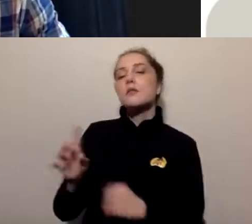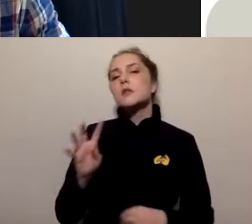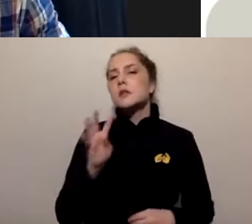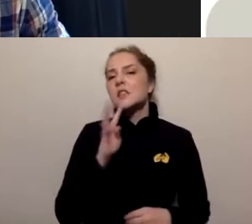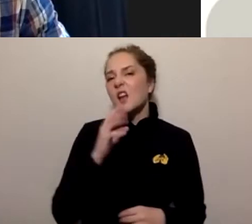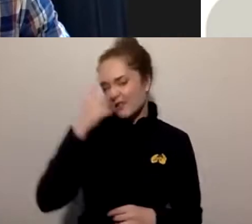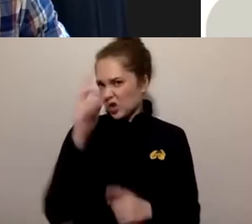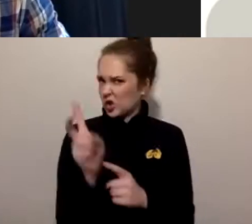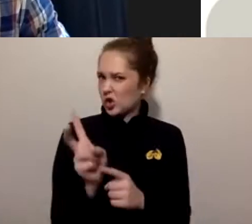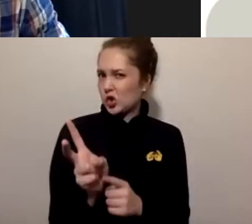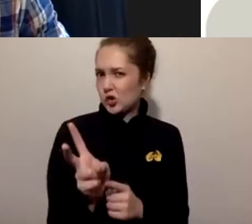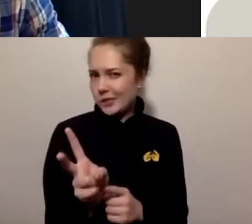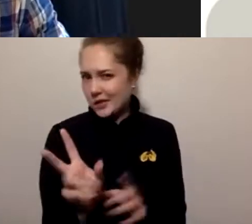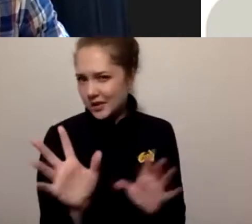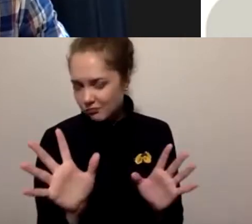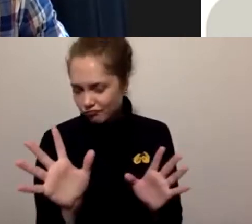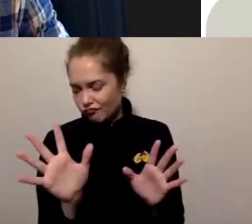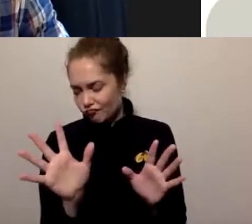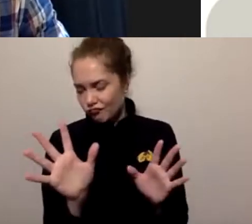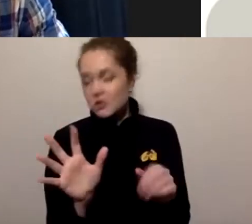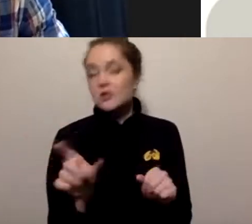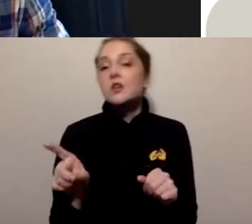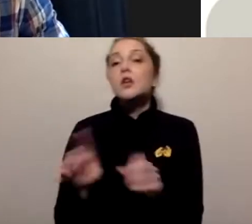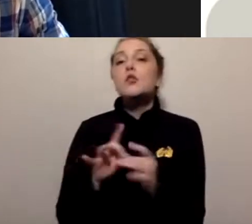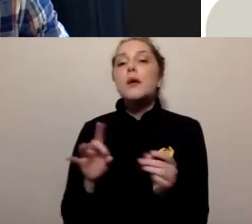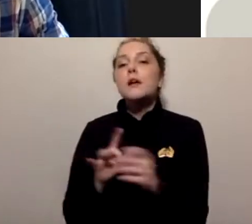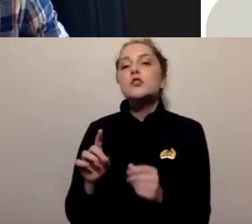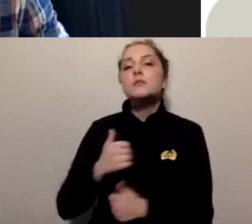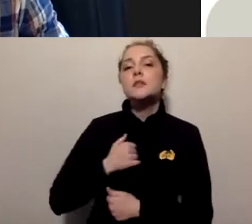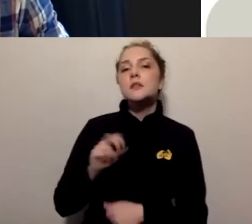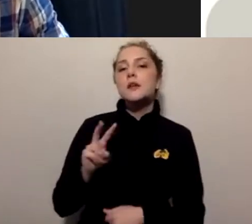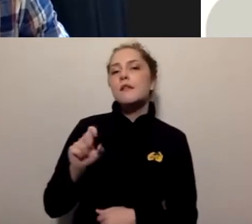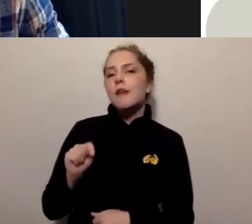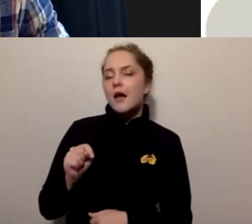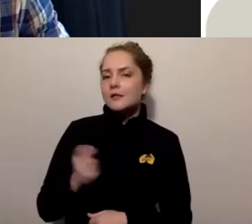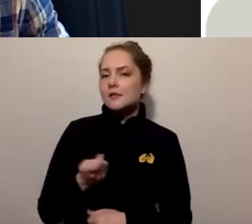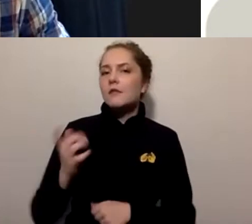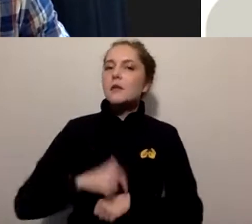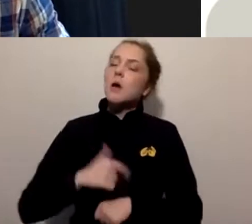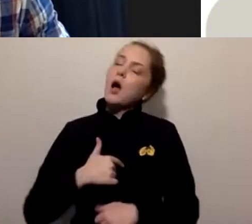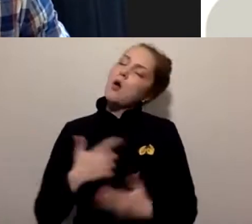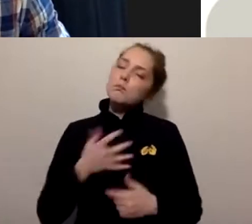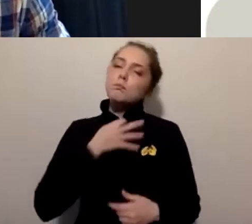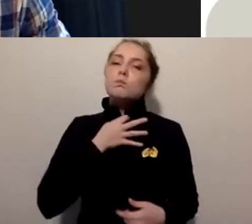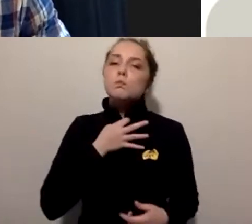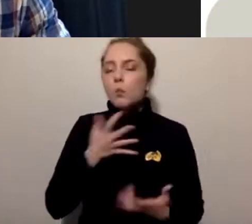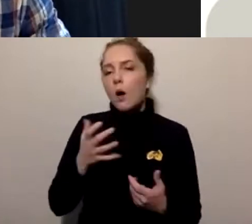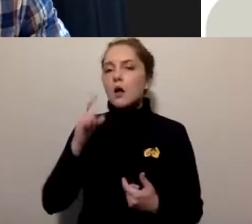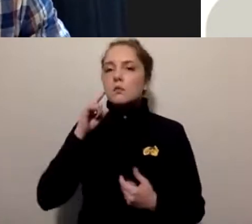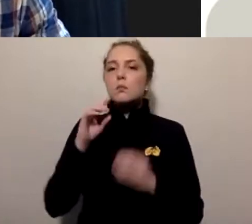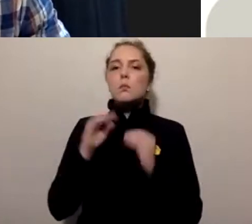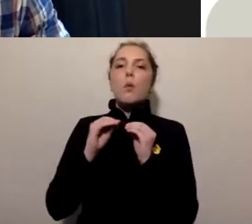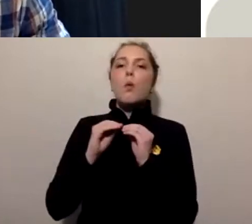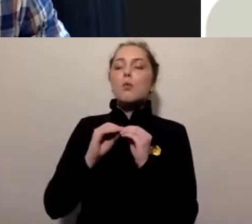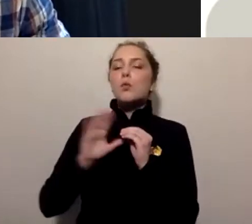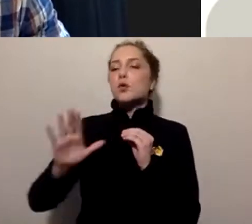2 minutes. You've mentioned veterans several times. I would like to hear, what your